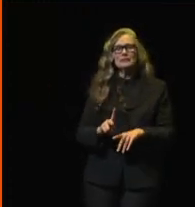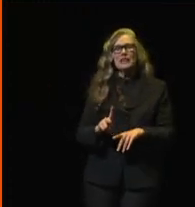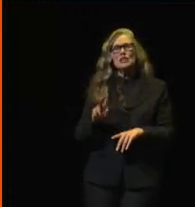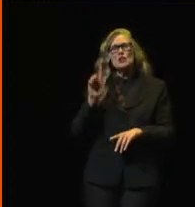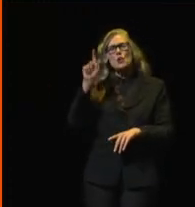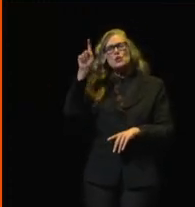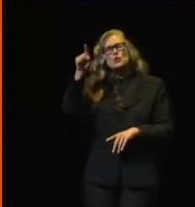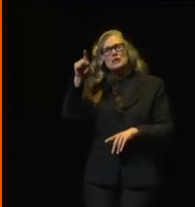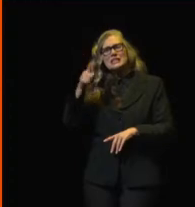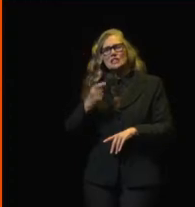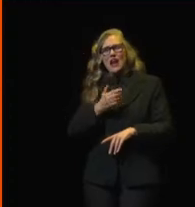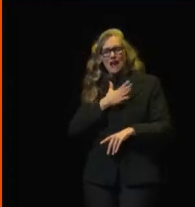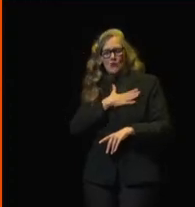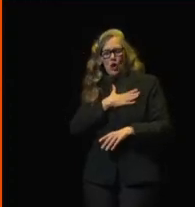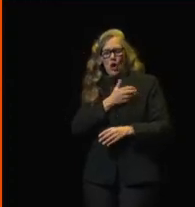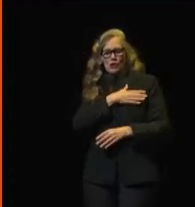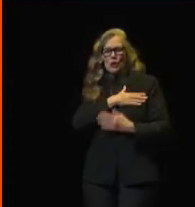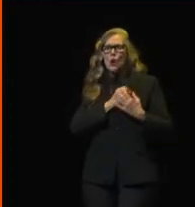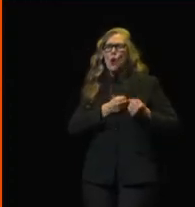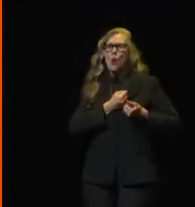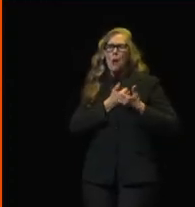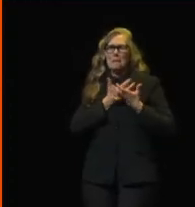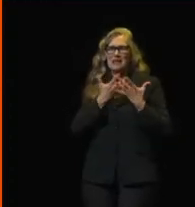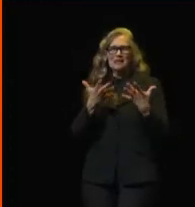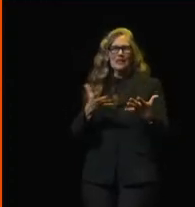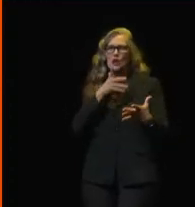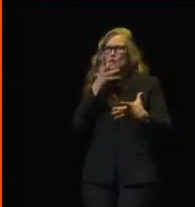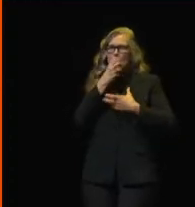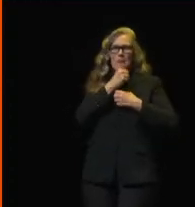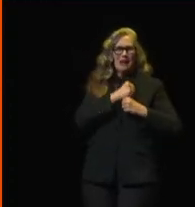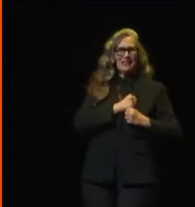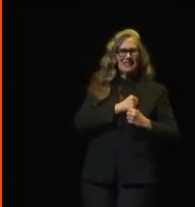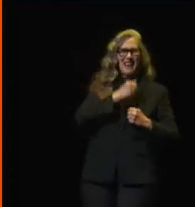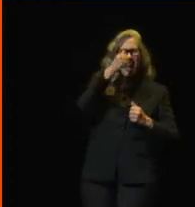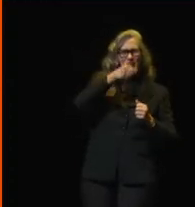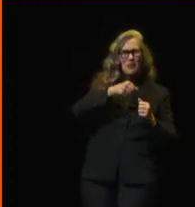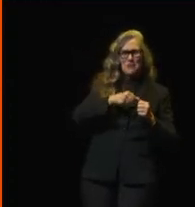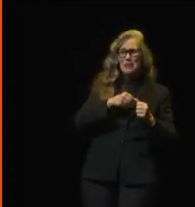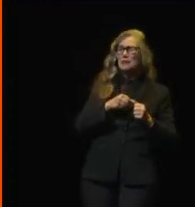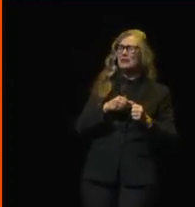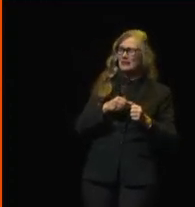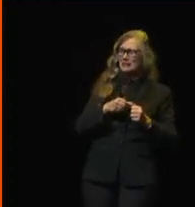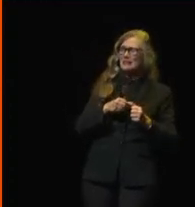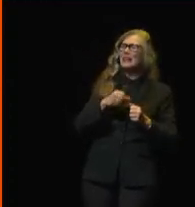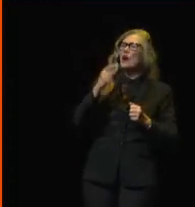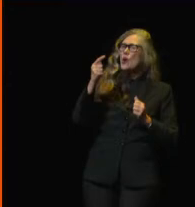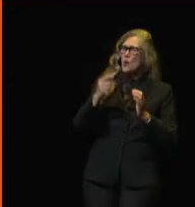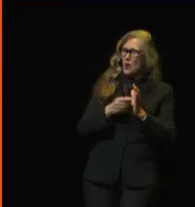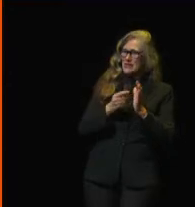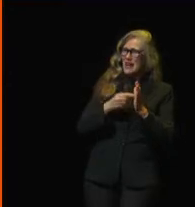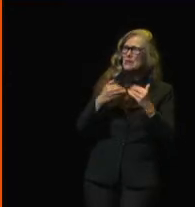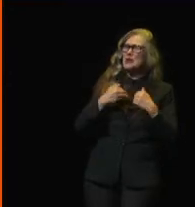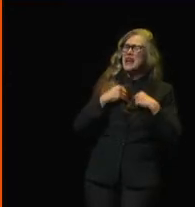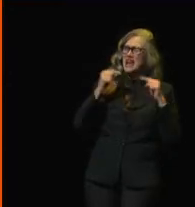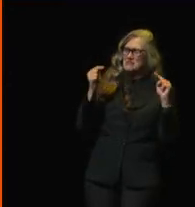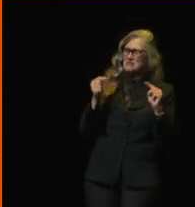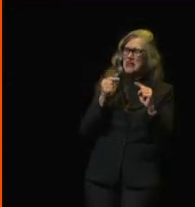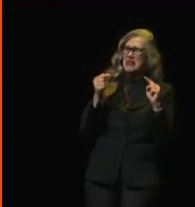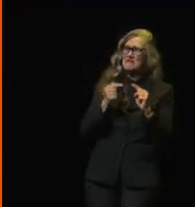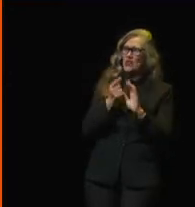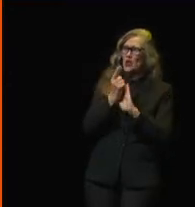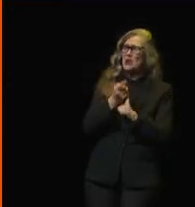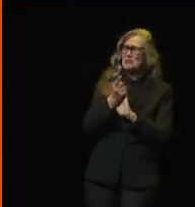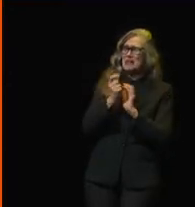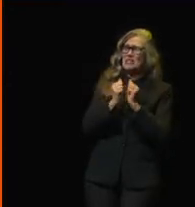This was a lesson Ady taught me in one of the most painful moments we had together when I flew in to be for a few days with Rachel and